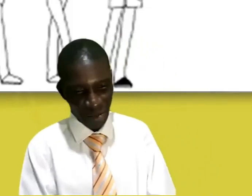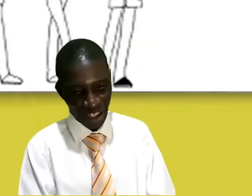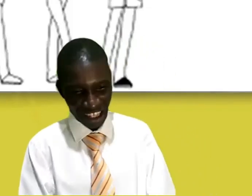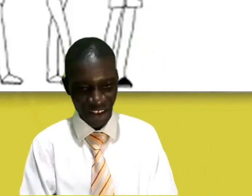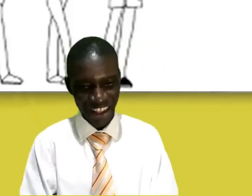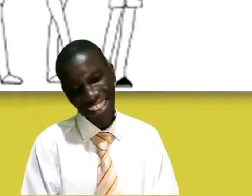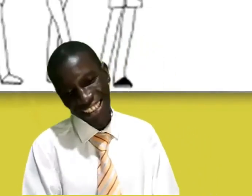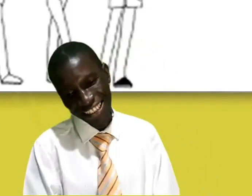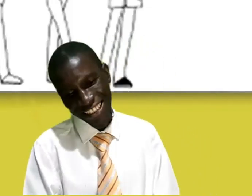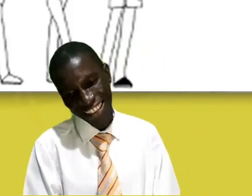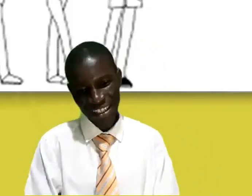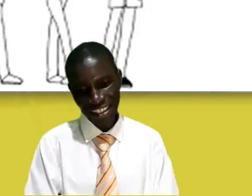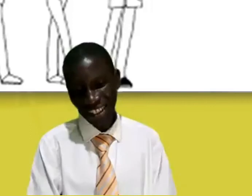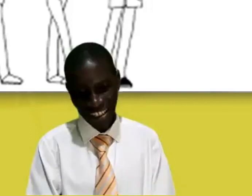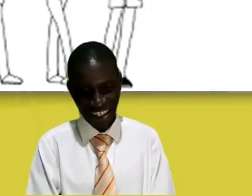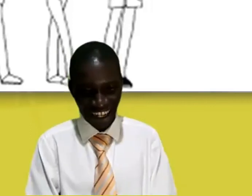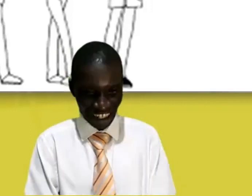read something into these